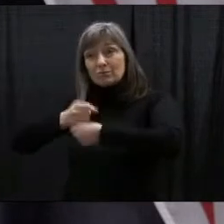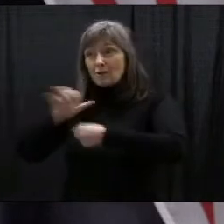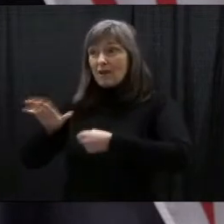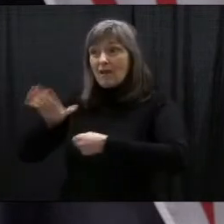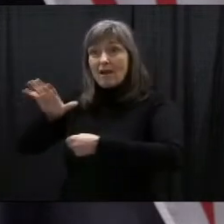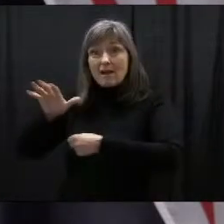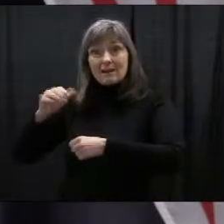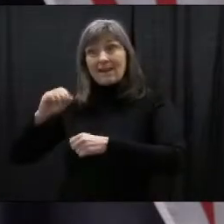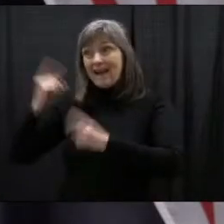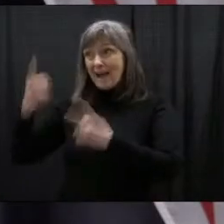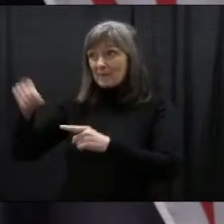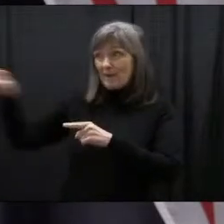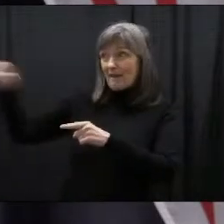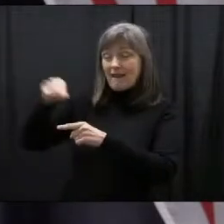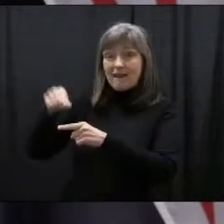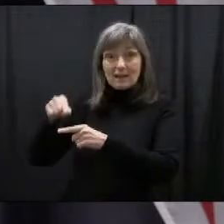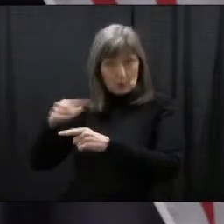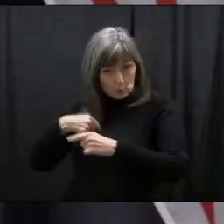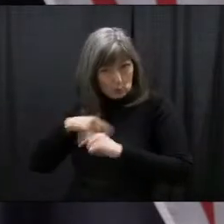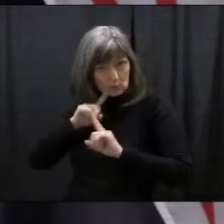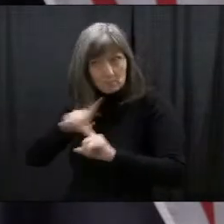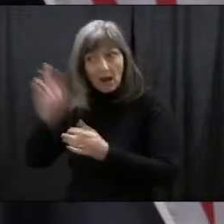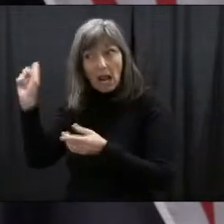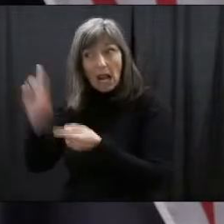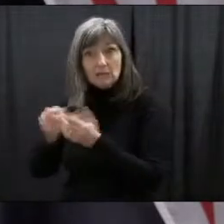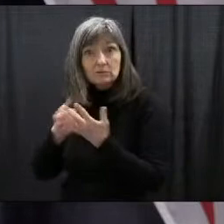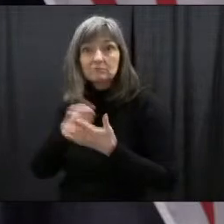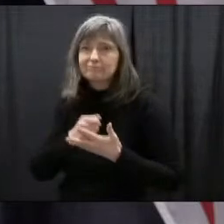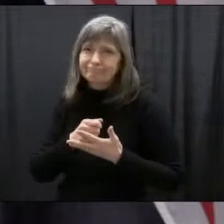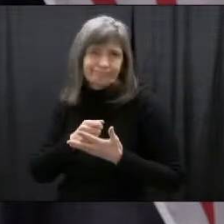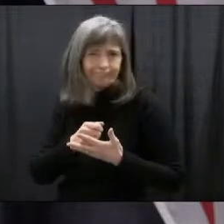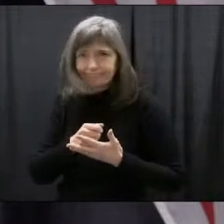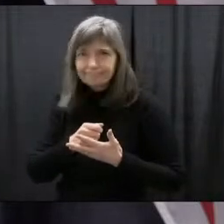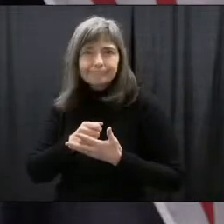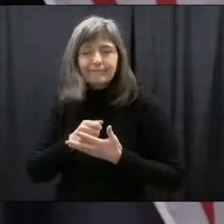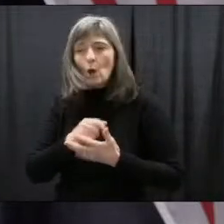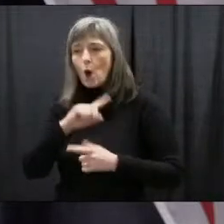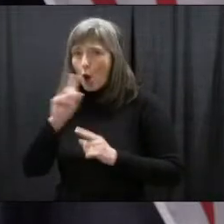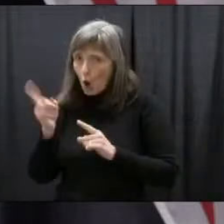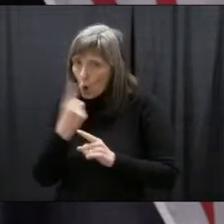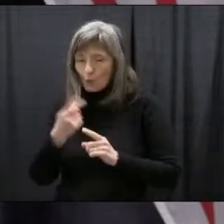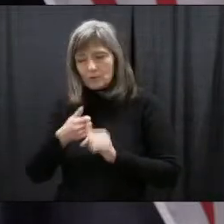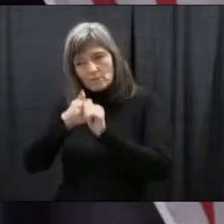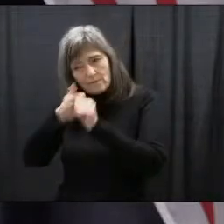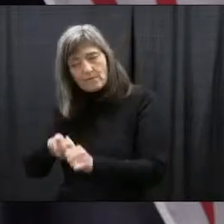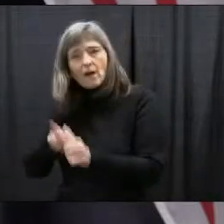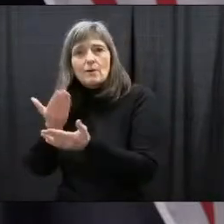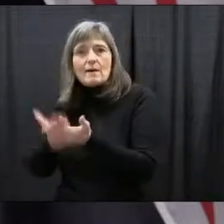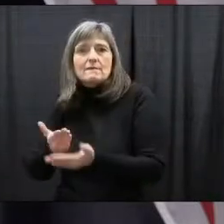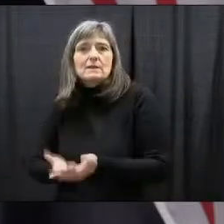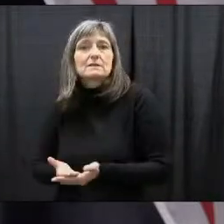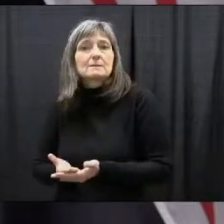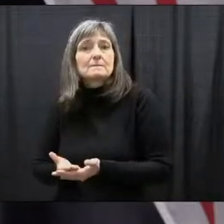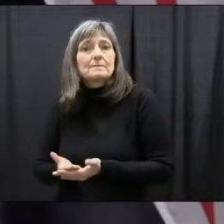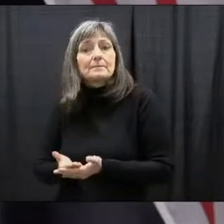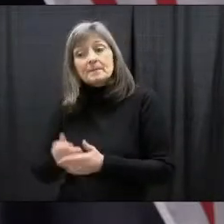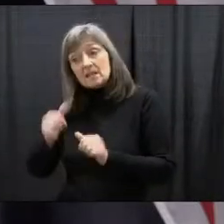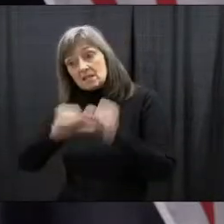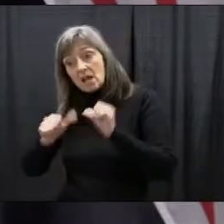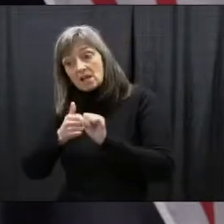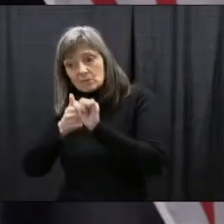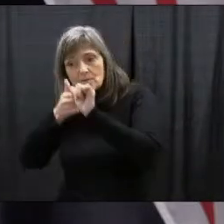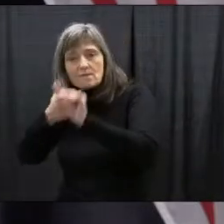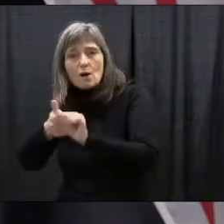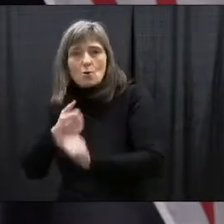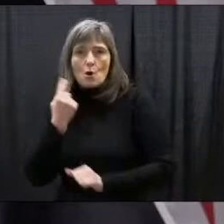never shied away from making difficult or unpopular decisions based on evidence. We have always said we would go where the science leads us,